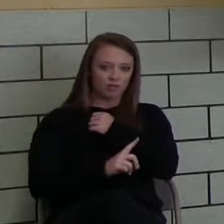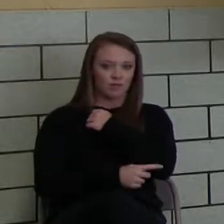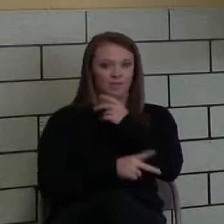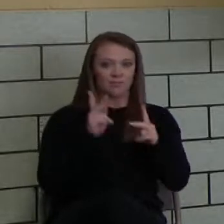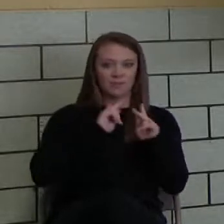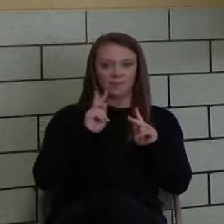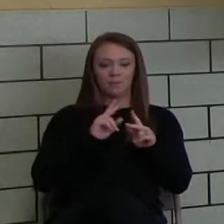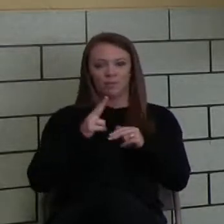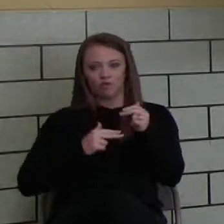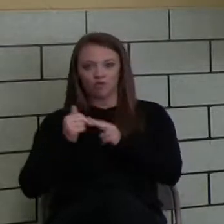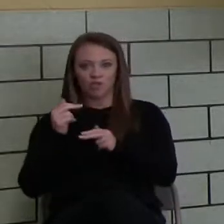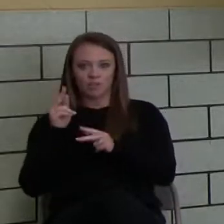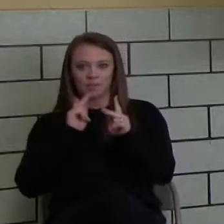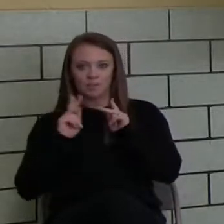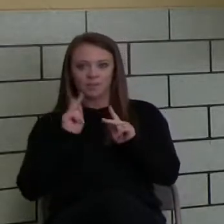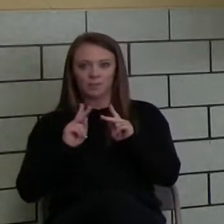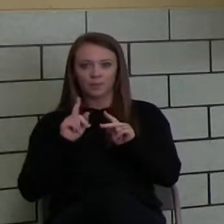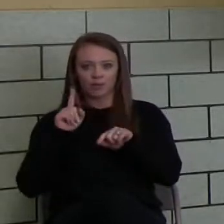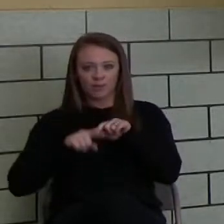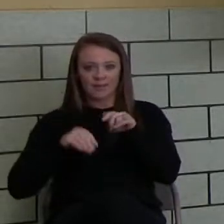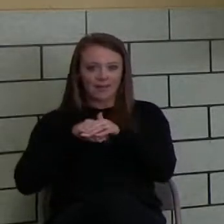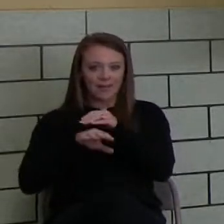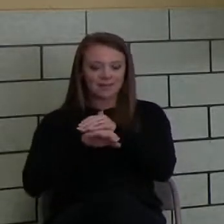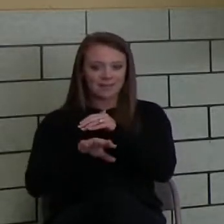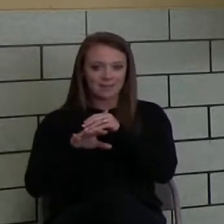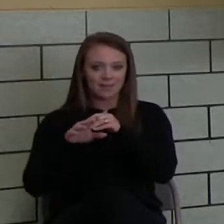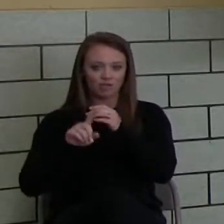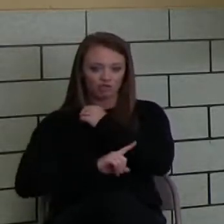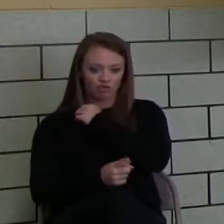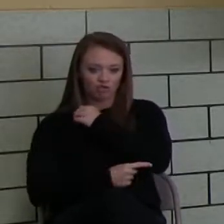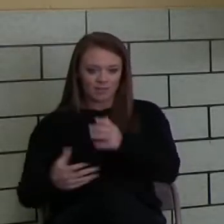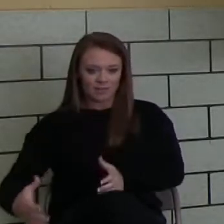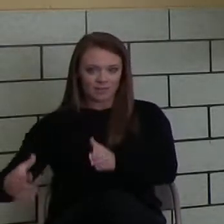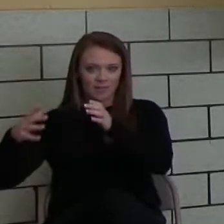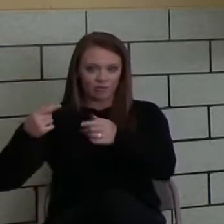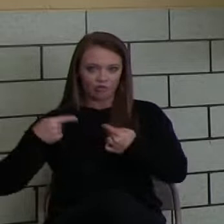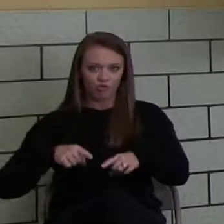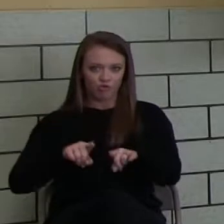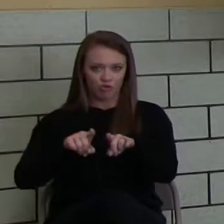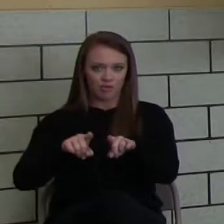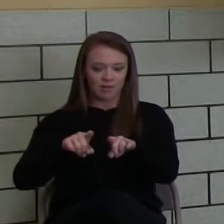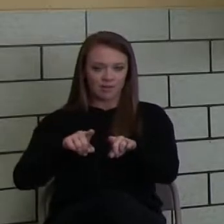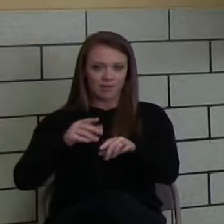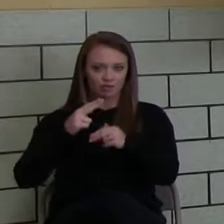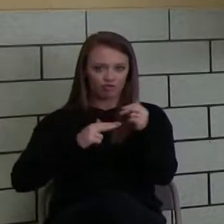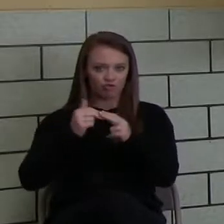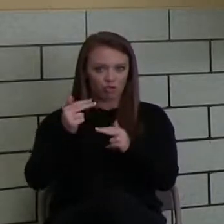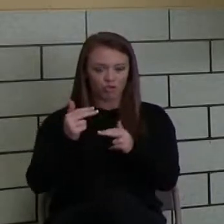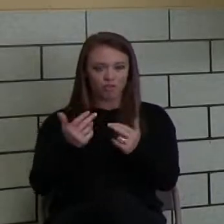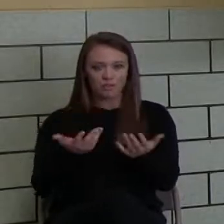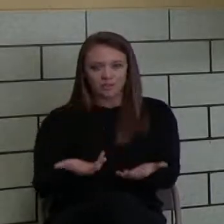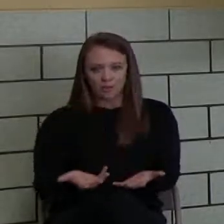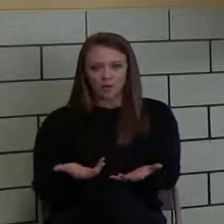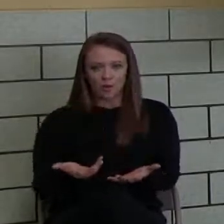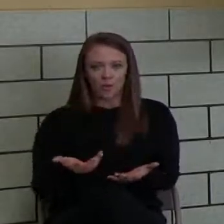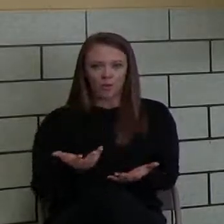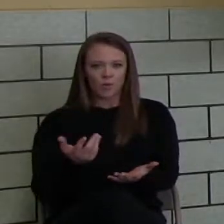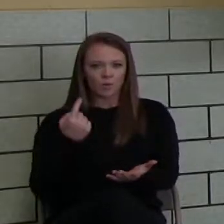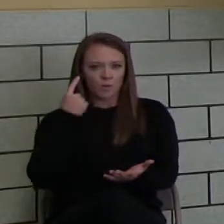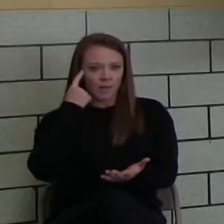garbage cans on Main Street during construction, so what our temporary solution to that may turn into our permanent solution, right? Like, I